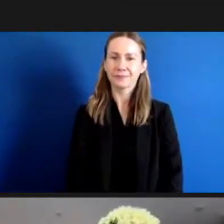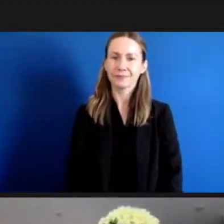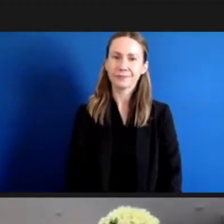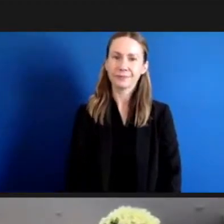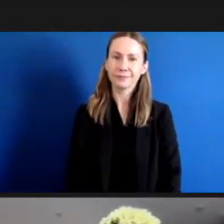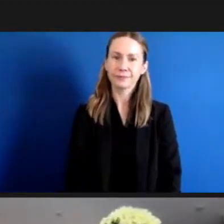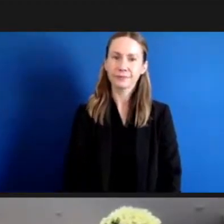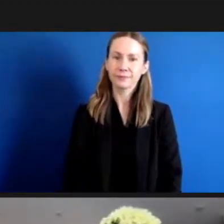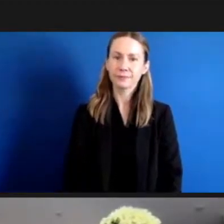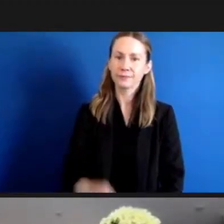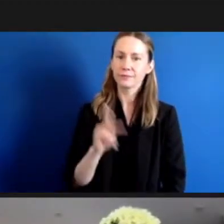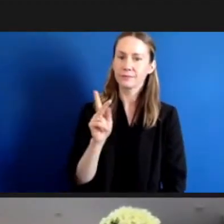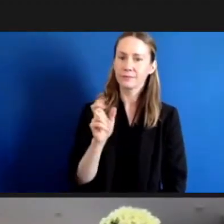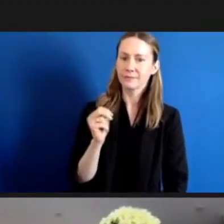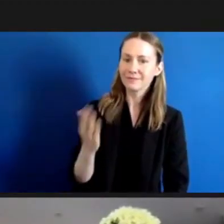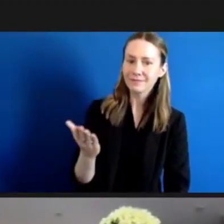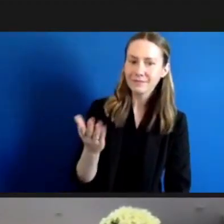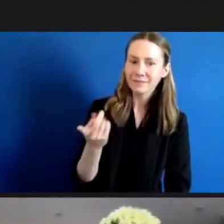Dr. Fung?